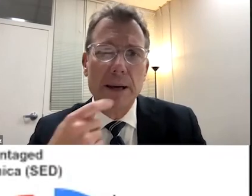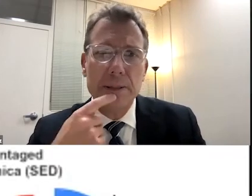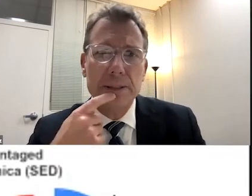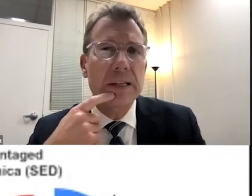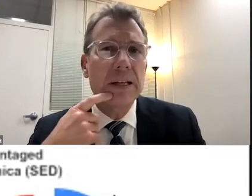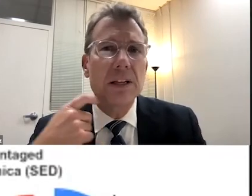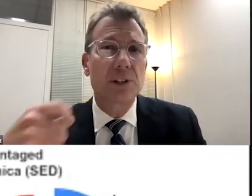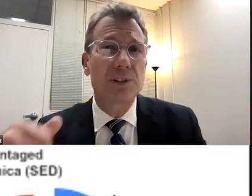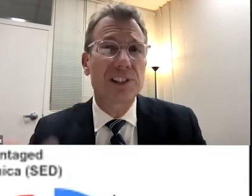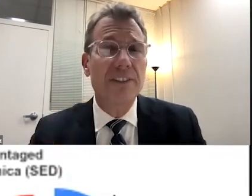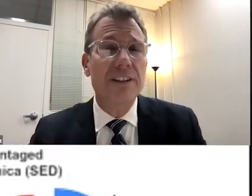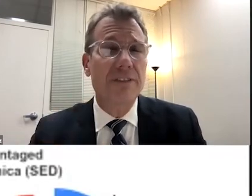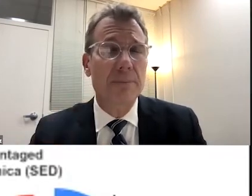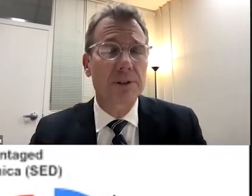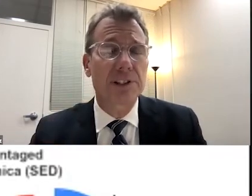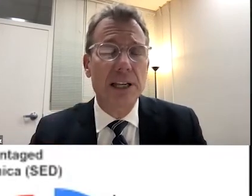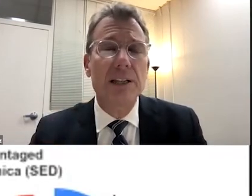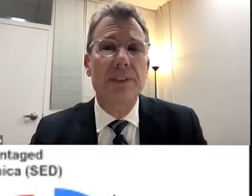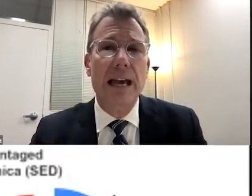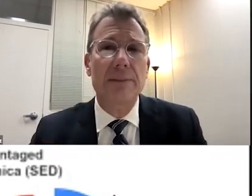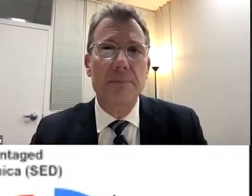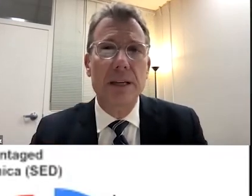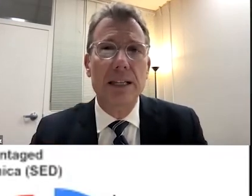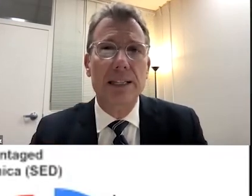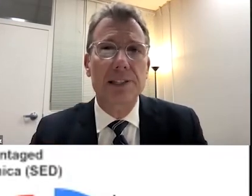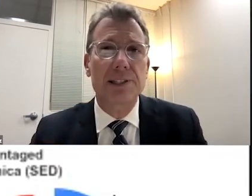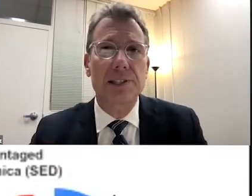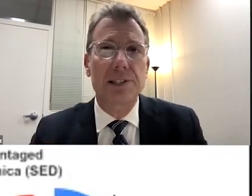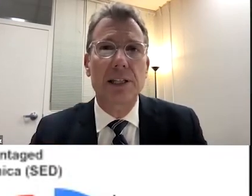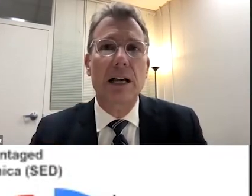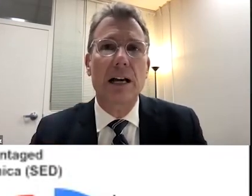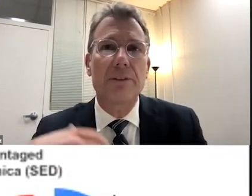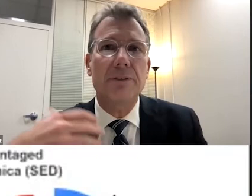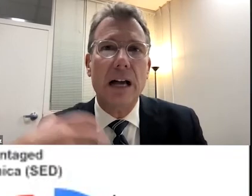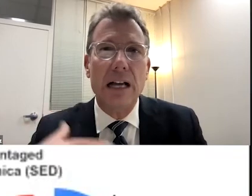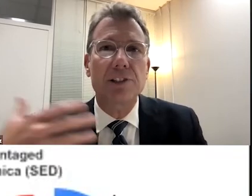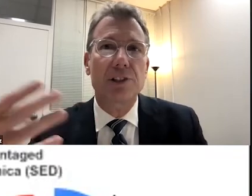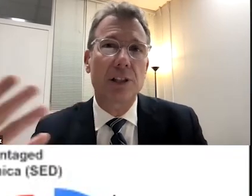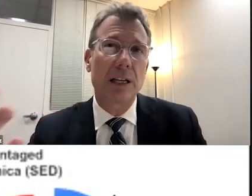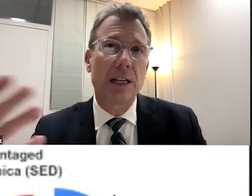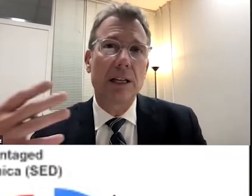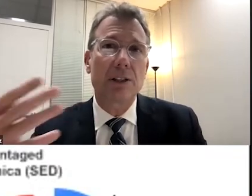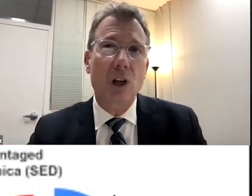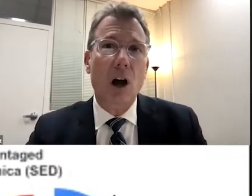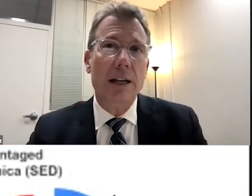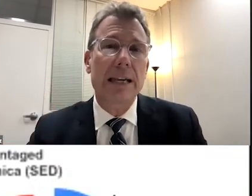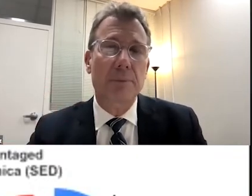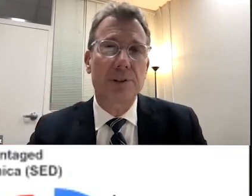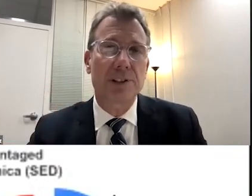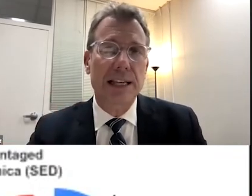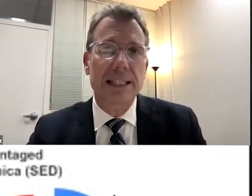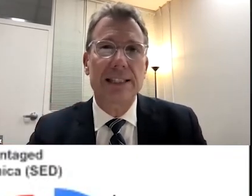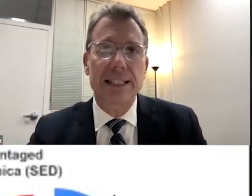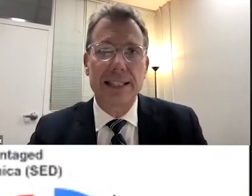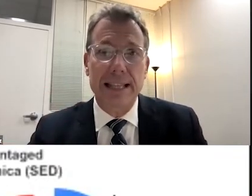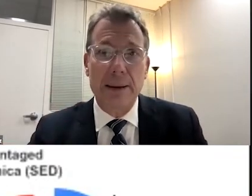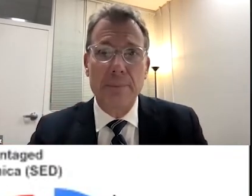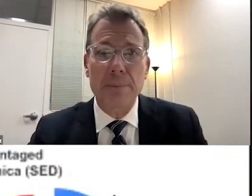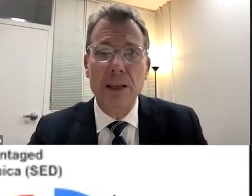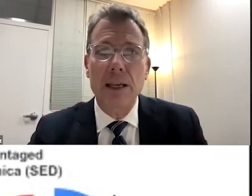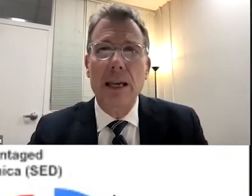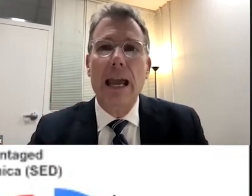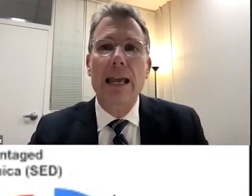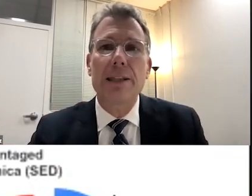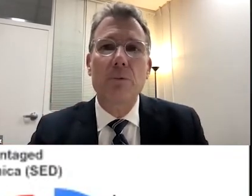talking about. So 75% of that meeting consisted of us talking and presenting to